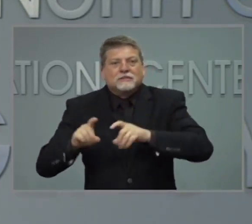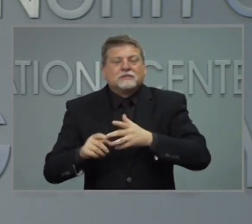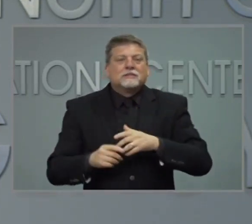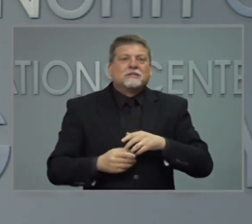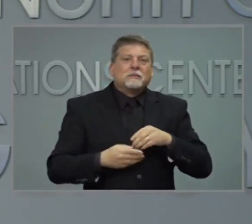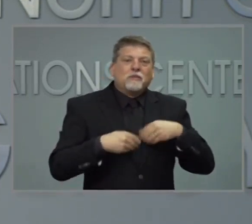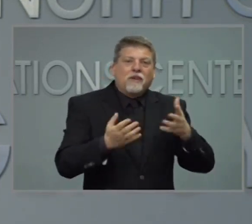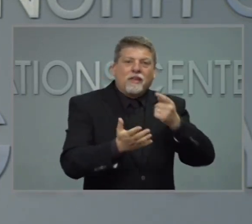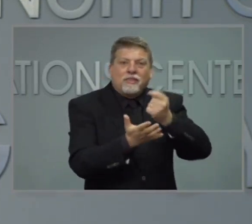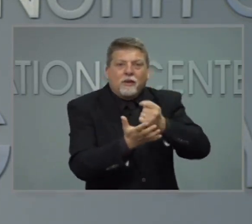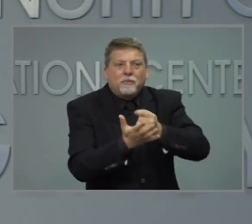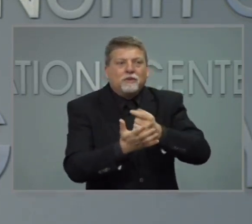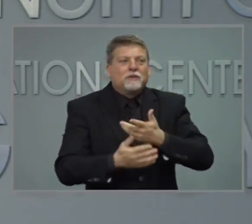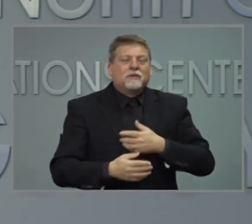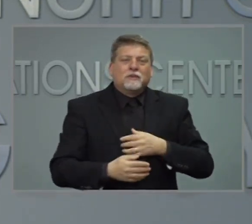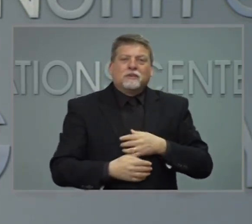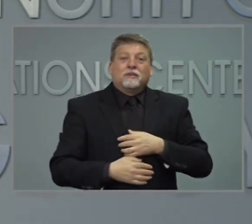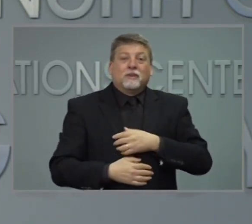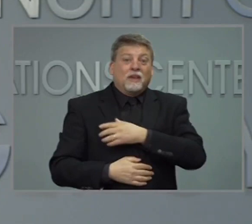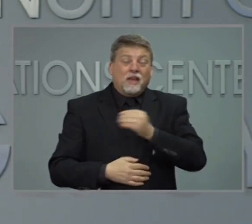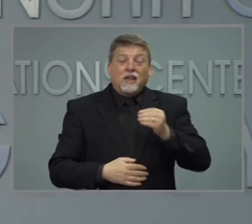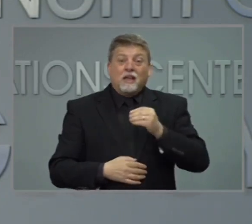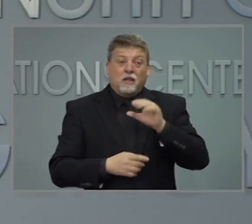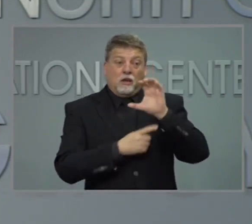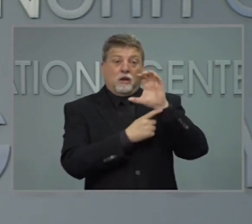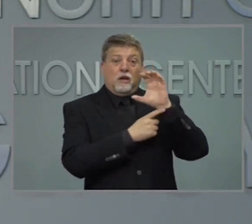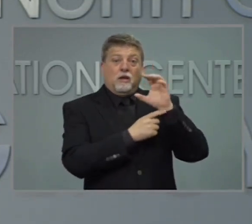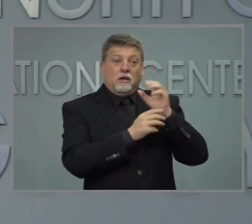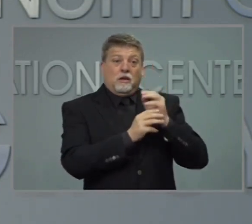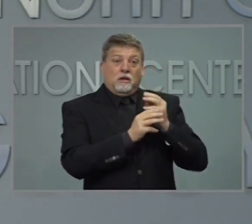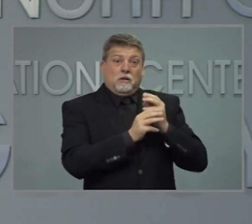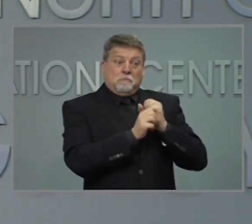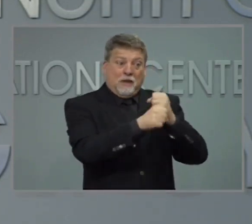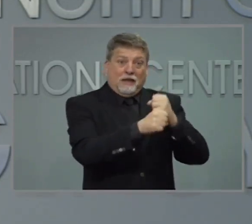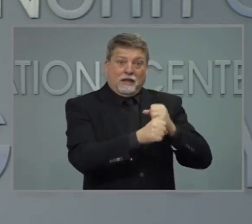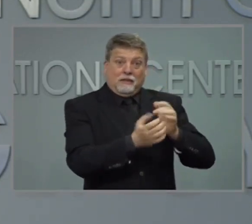And the fact that the manufacturing has continued to occur and that we continue